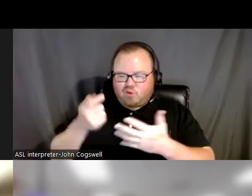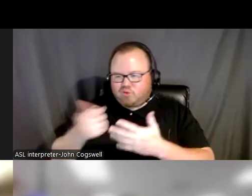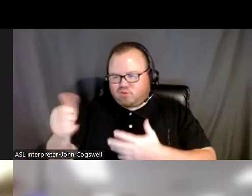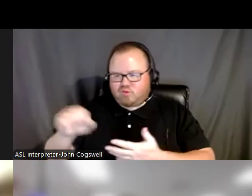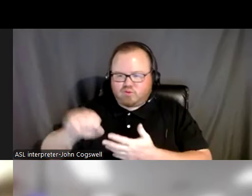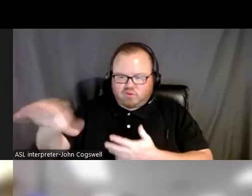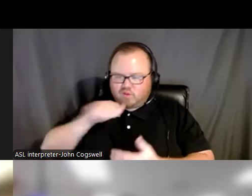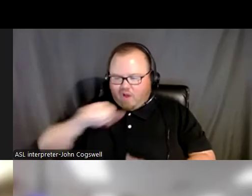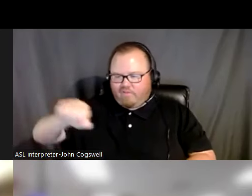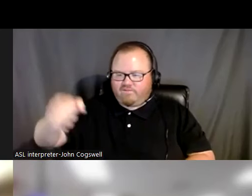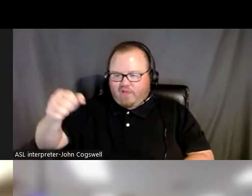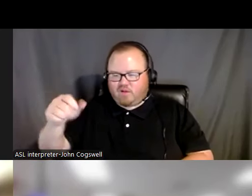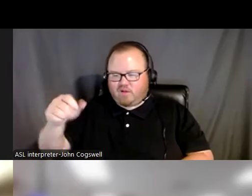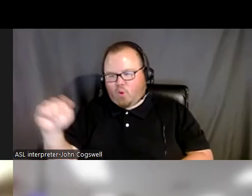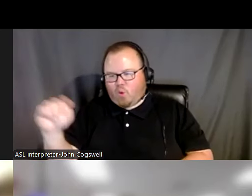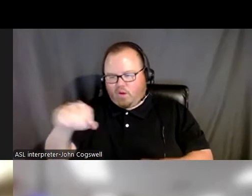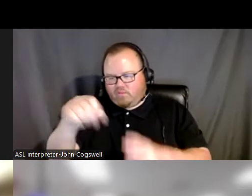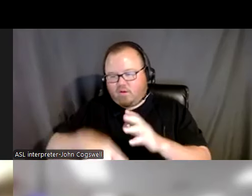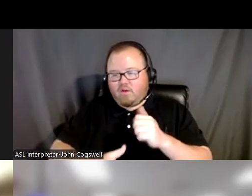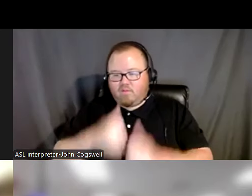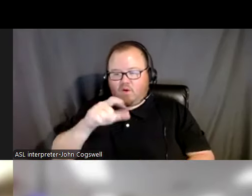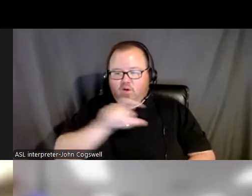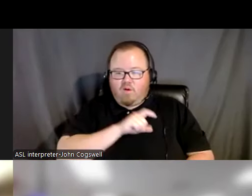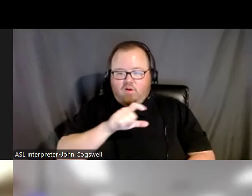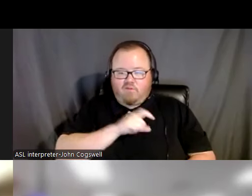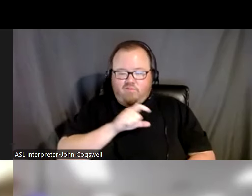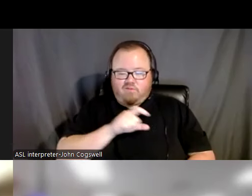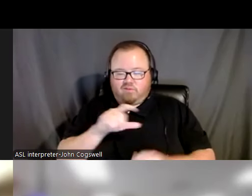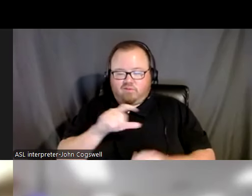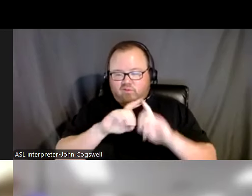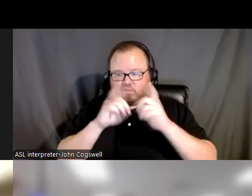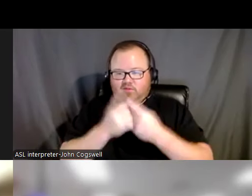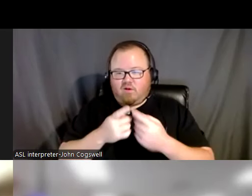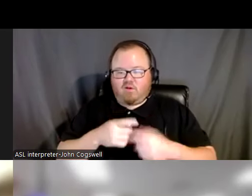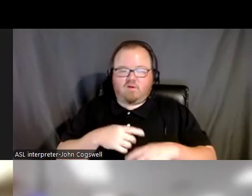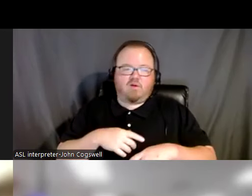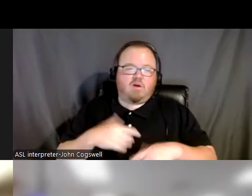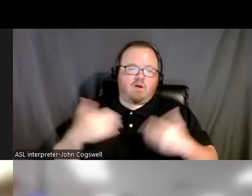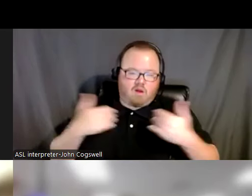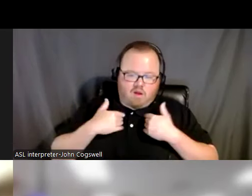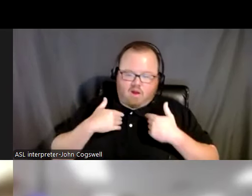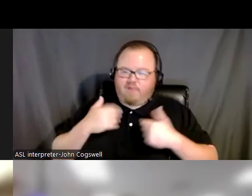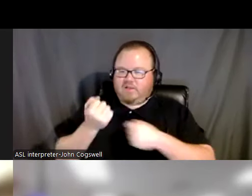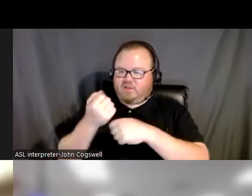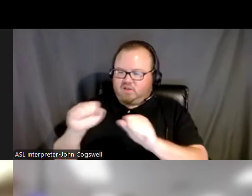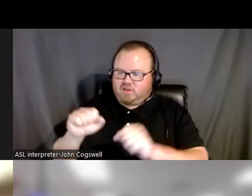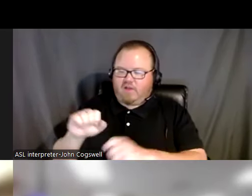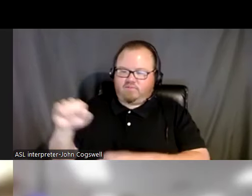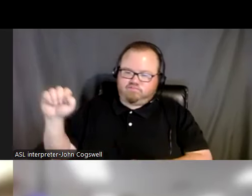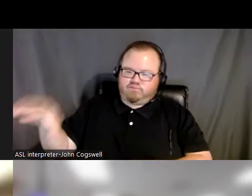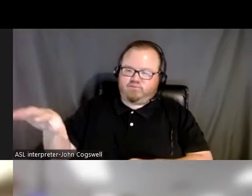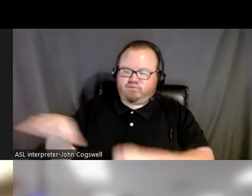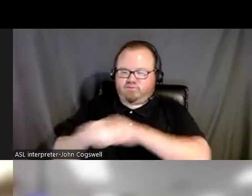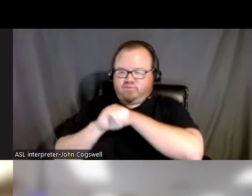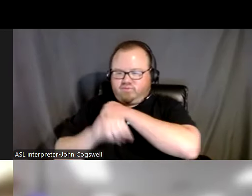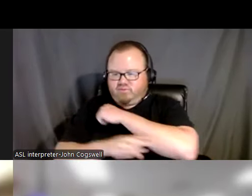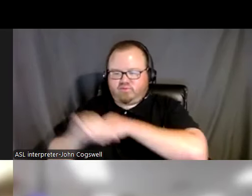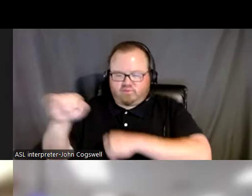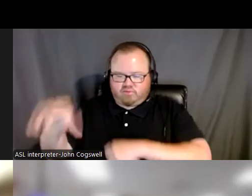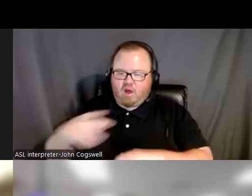flushing them down the toilet. Most law enforcement departments at each subdivision have a safe place for disposal. Most hospitals have them,